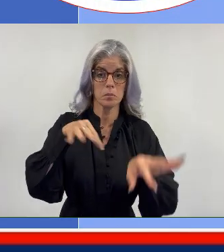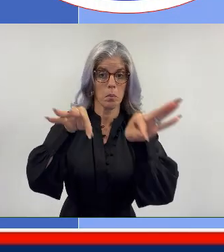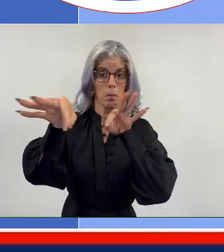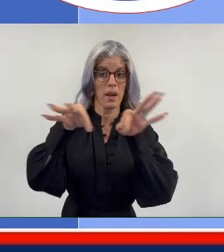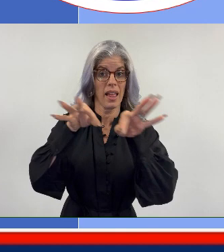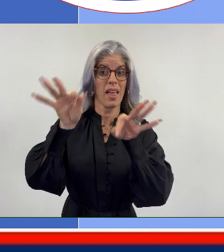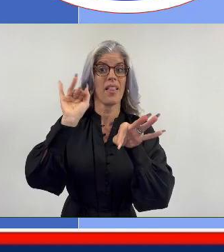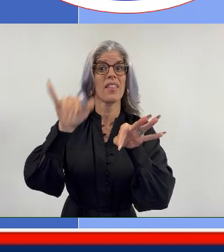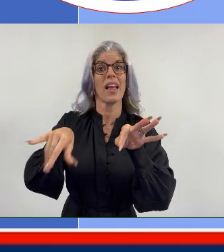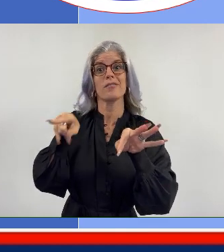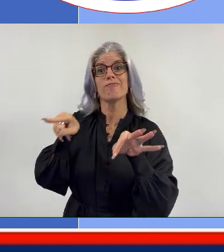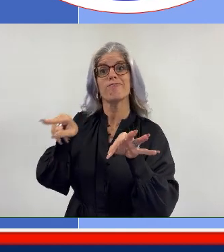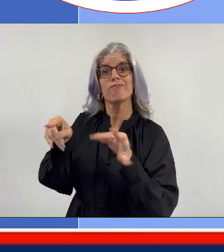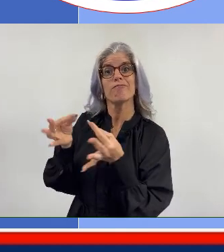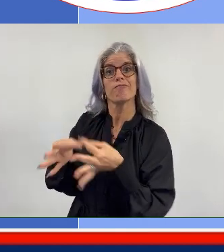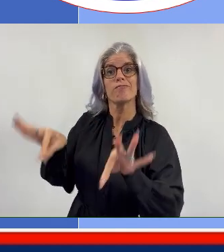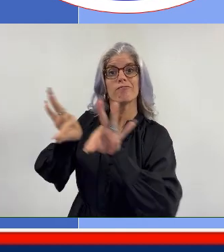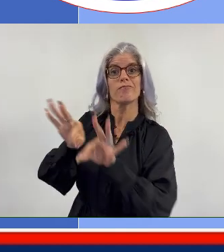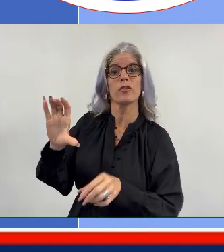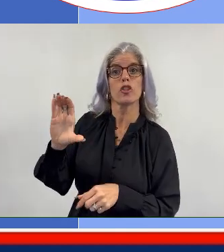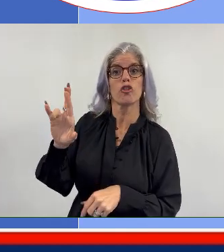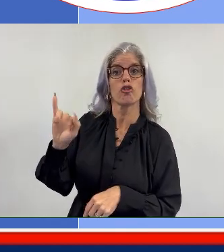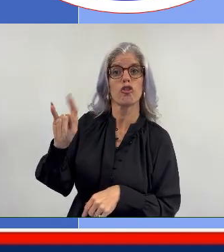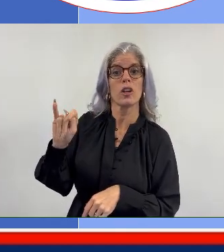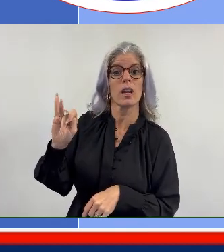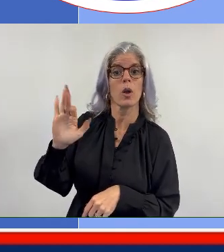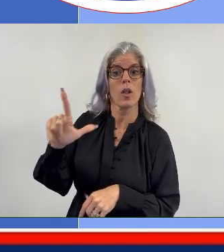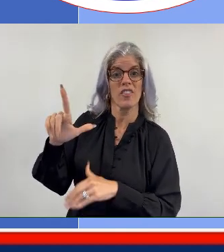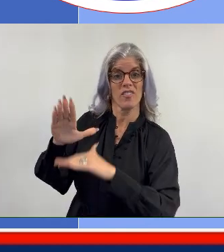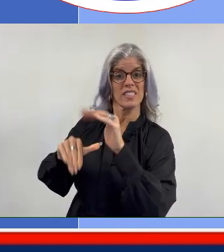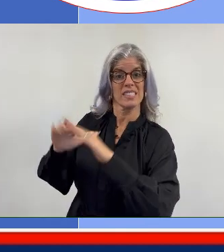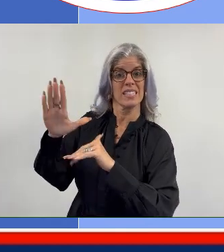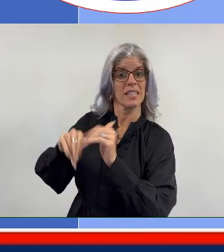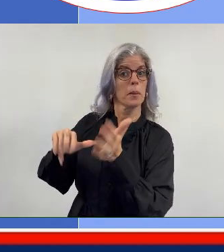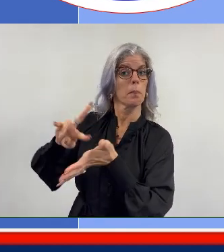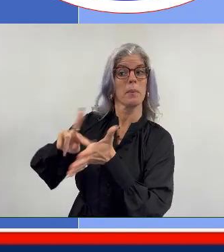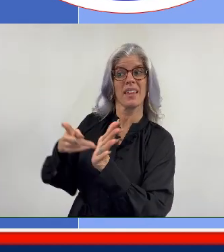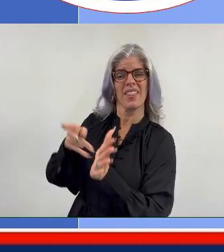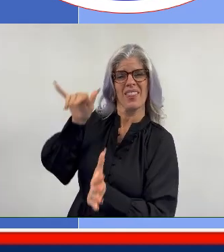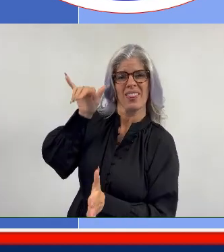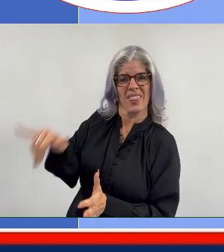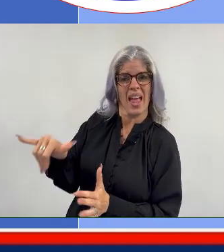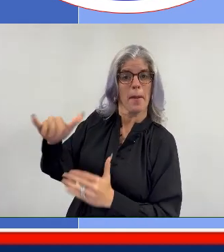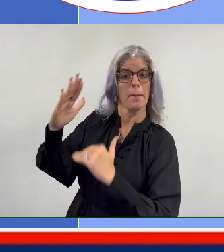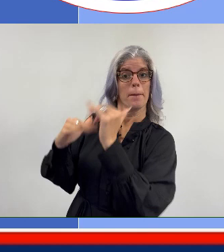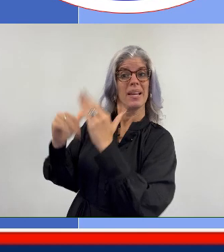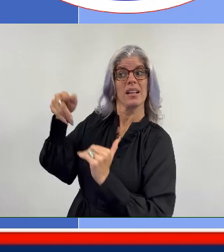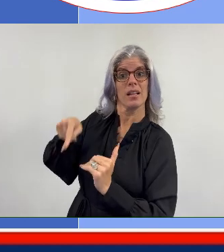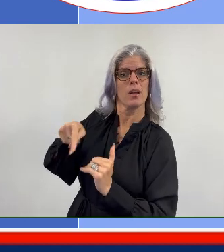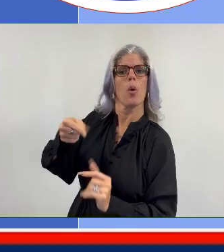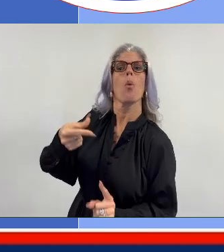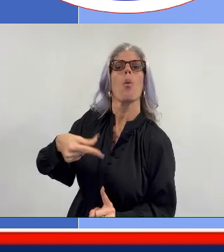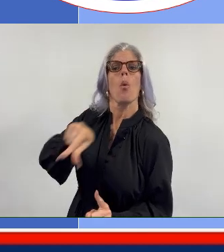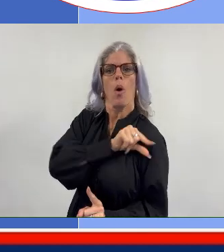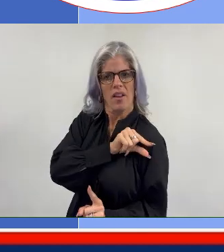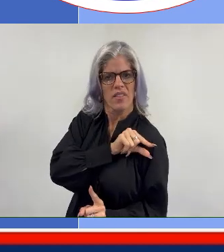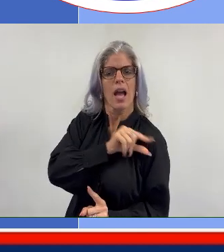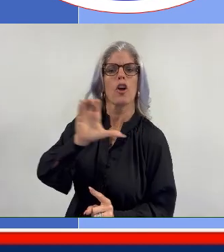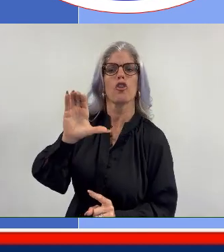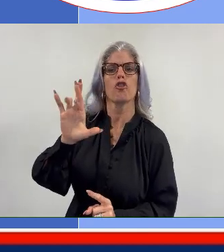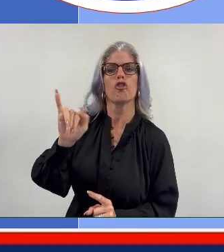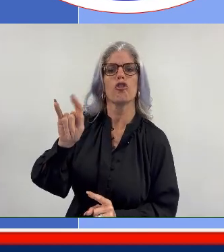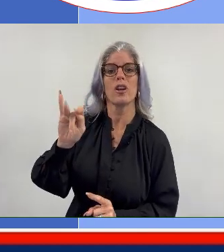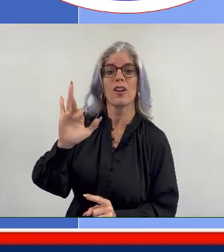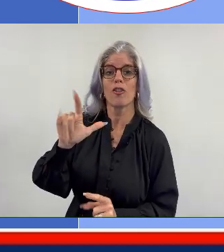As previously stated, a critical facility is one that provides eligible critical services such as education,